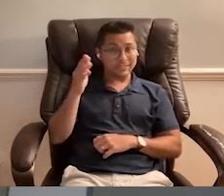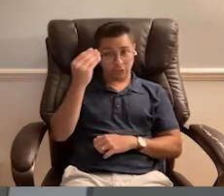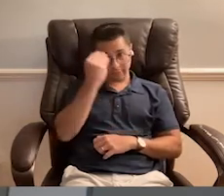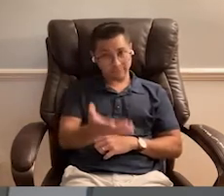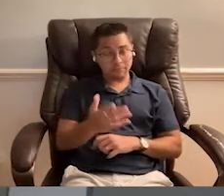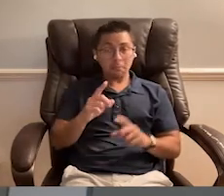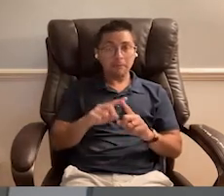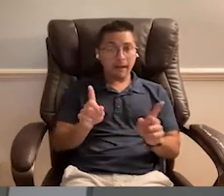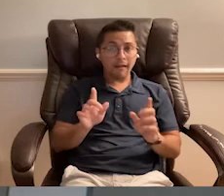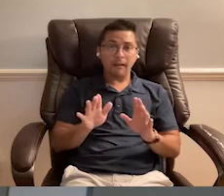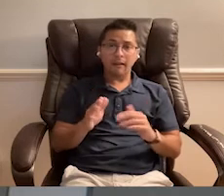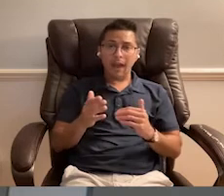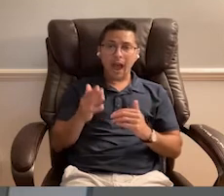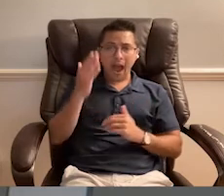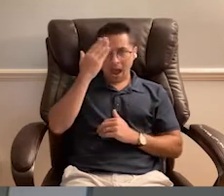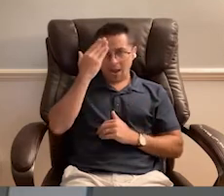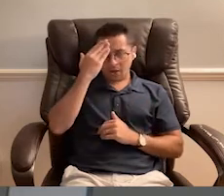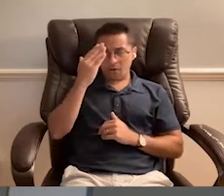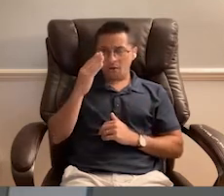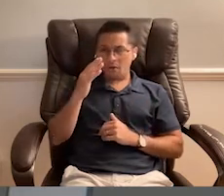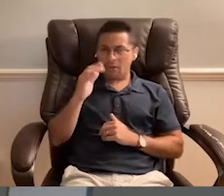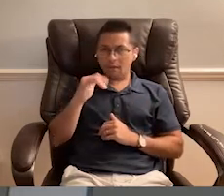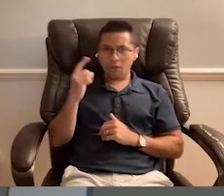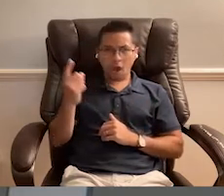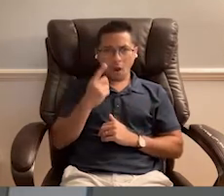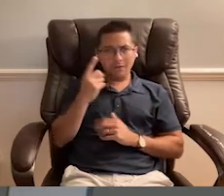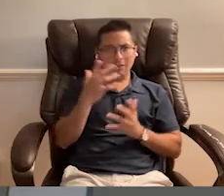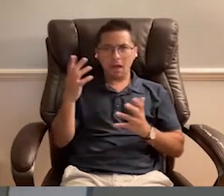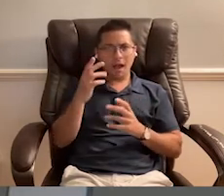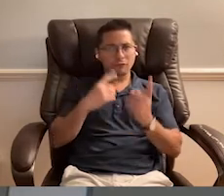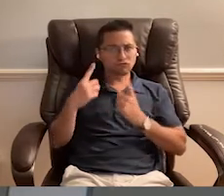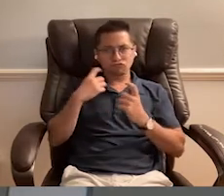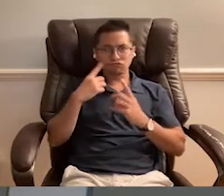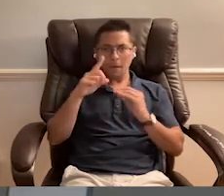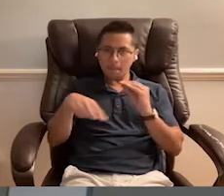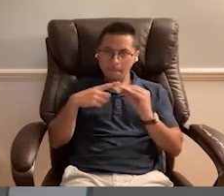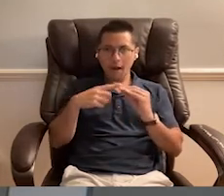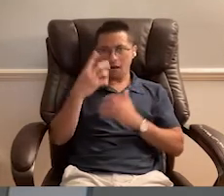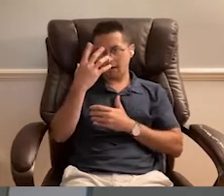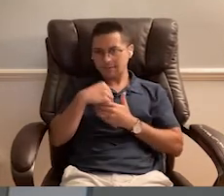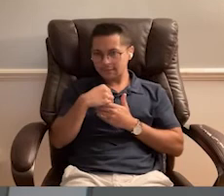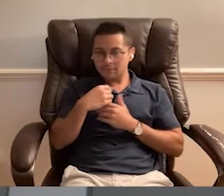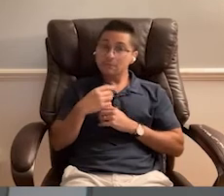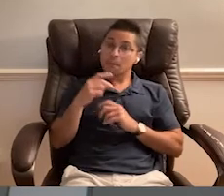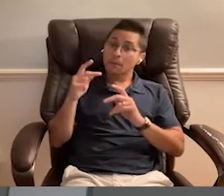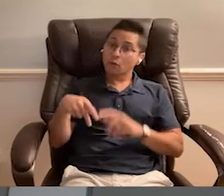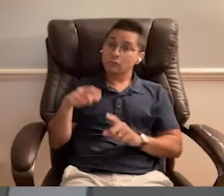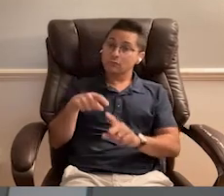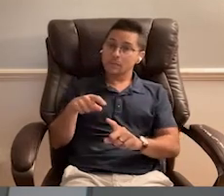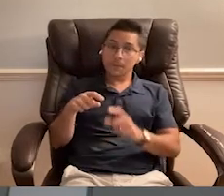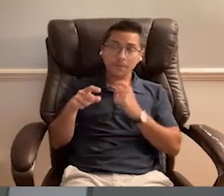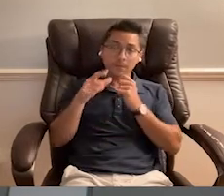do have a limited amount of time in this presentation. But I do know that there are always a lot of questions about